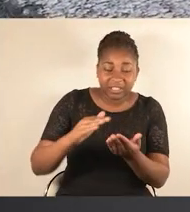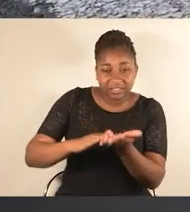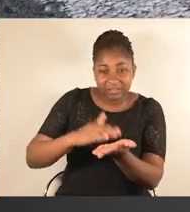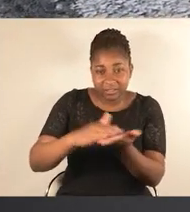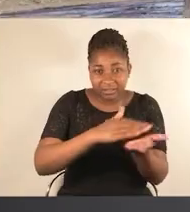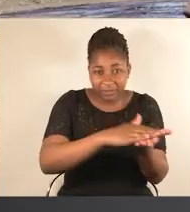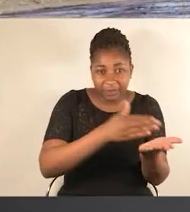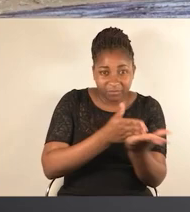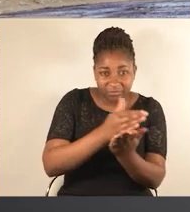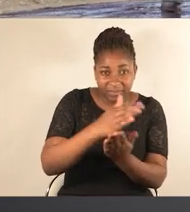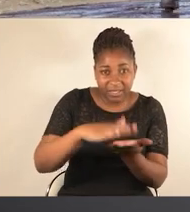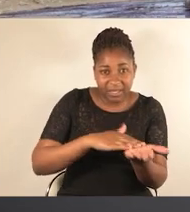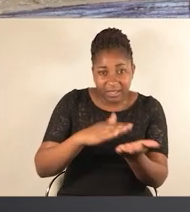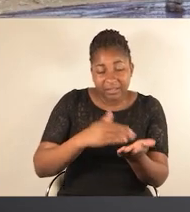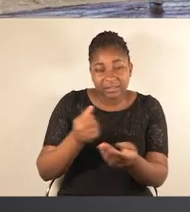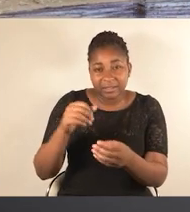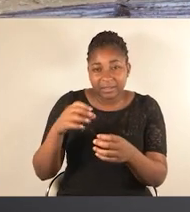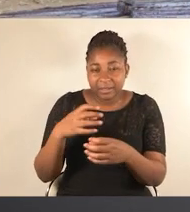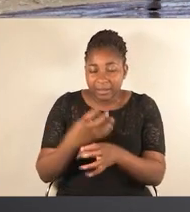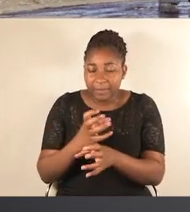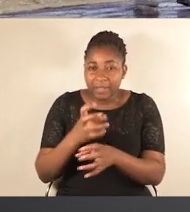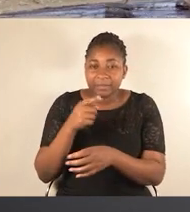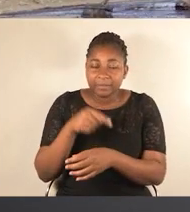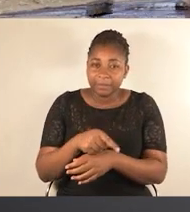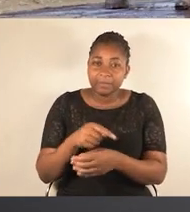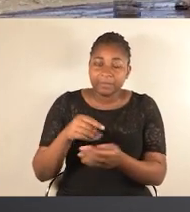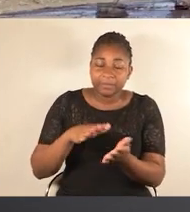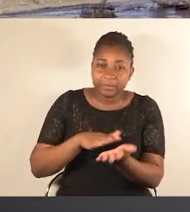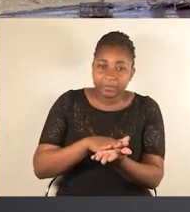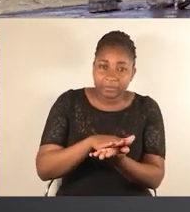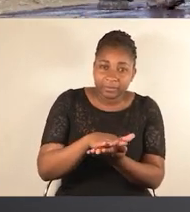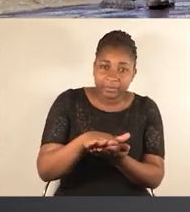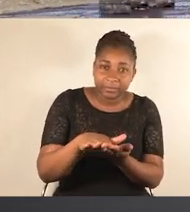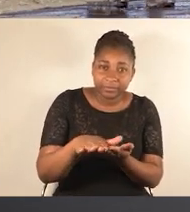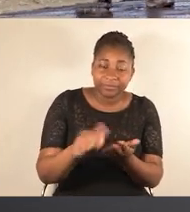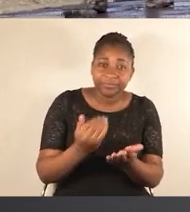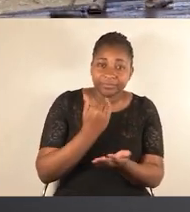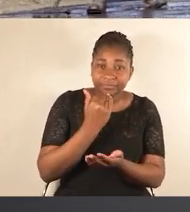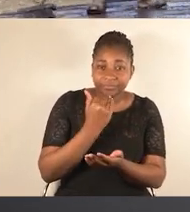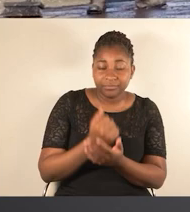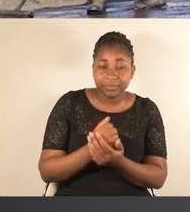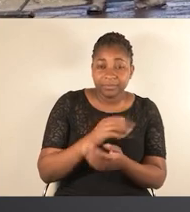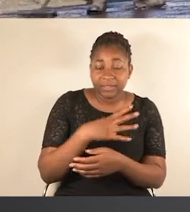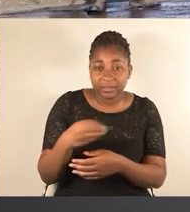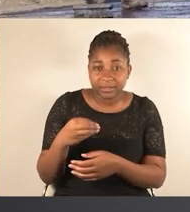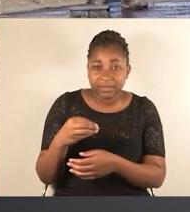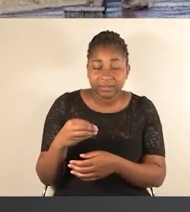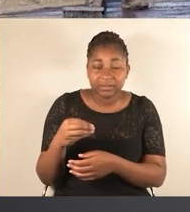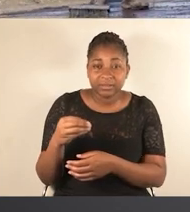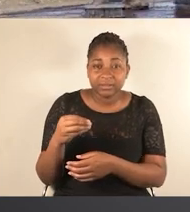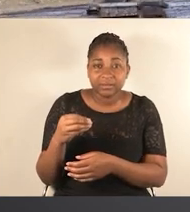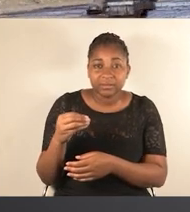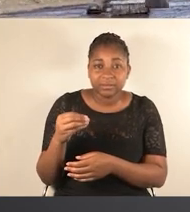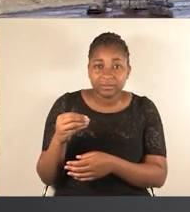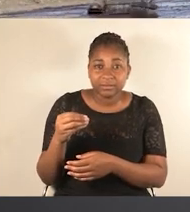actually help in resurfacing the runway works. And as